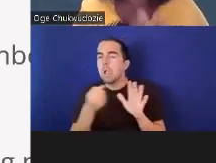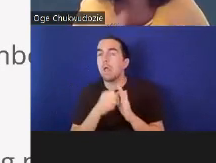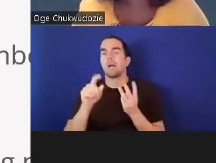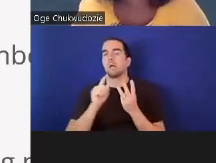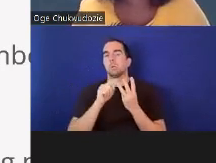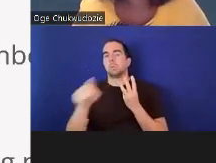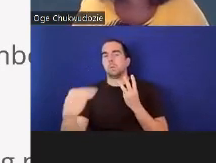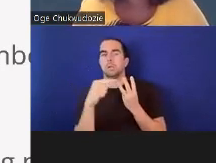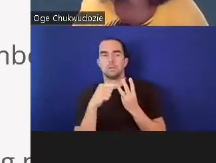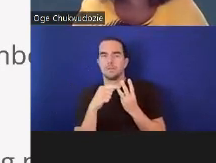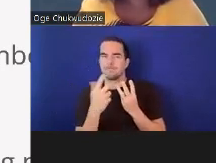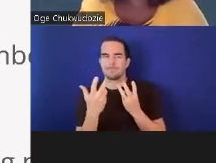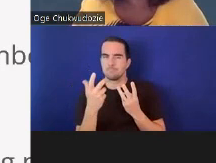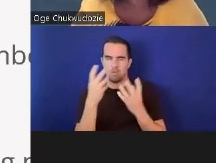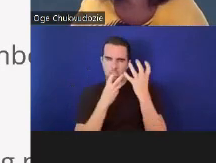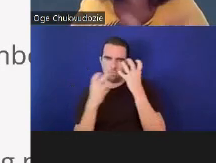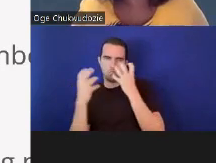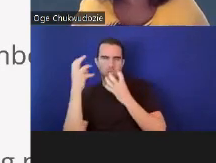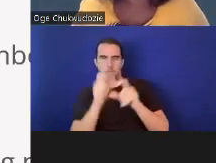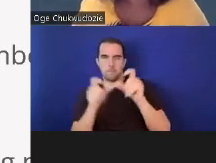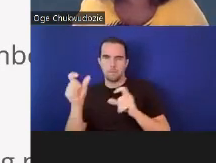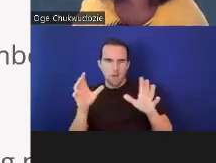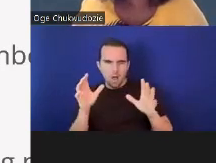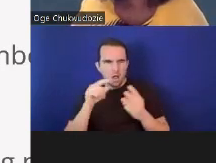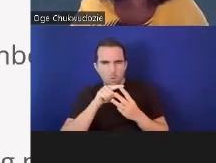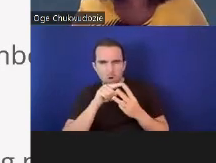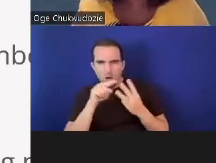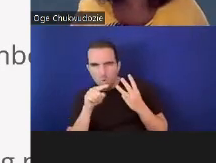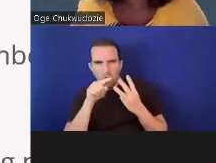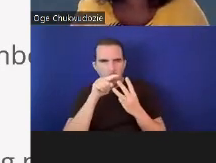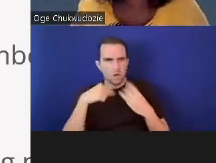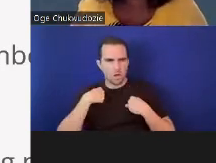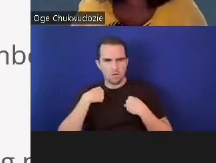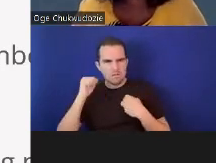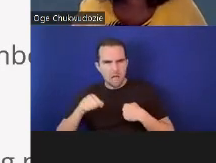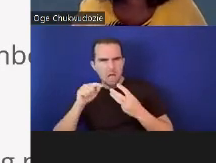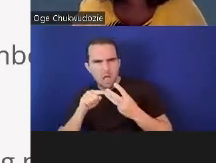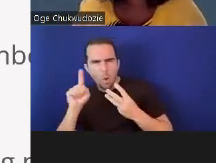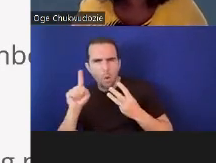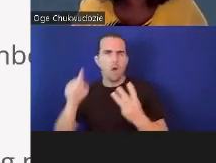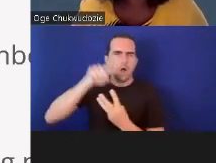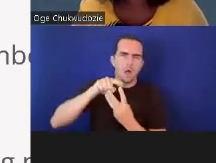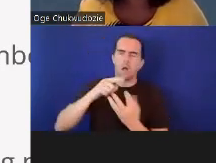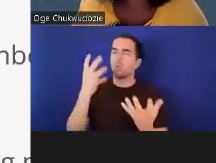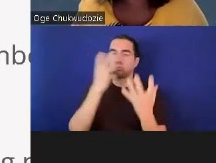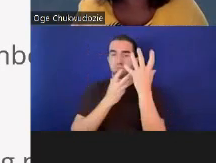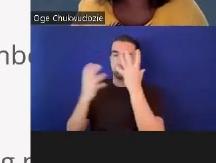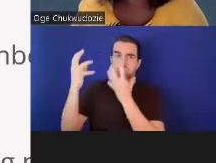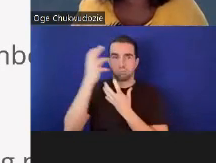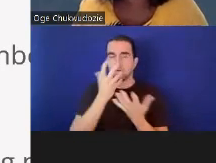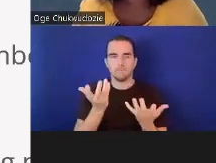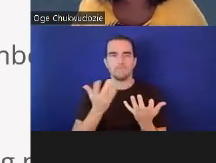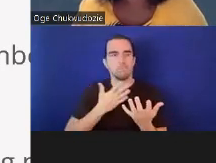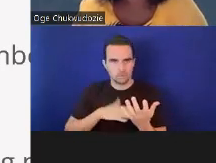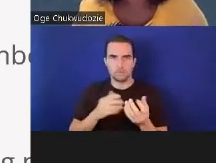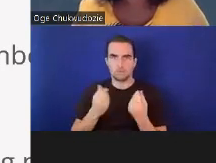It might even be that, you know, they want to find out why they are not part of the group that we are selected. Of